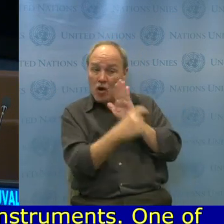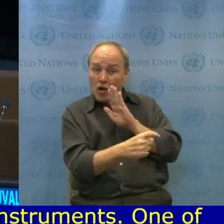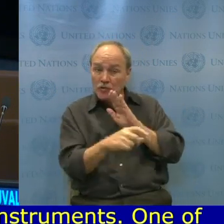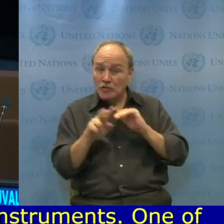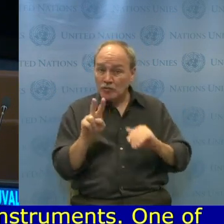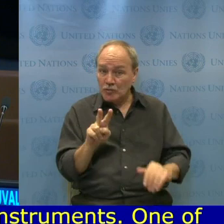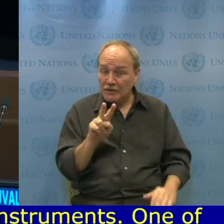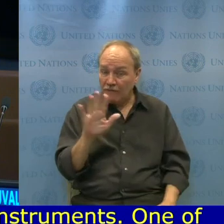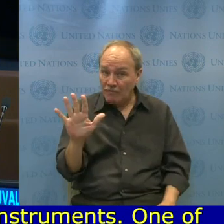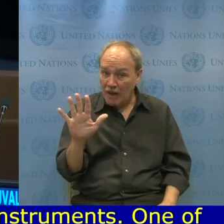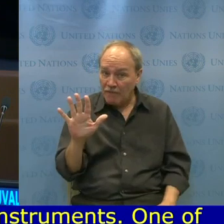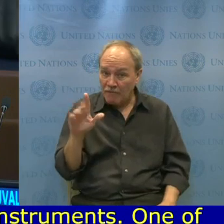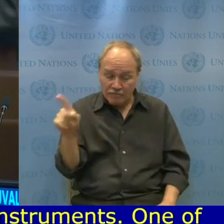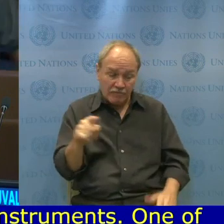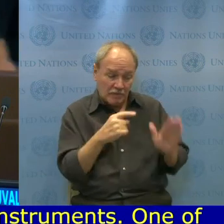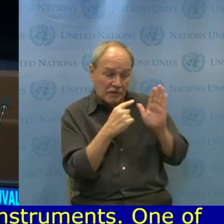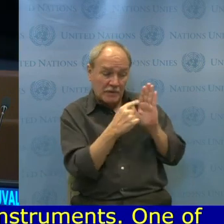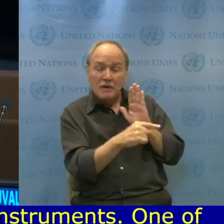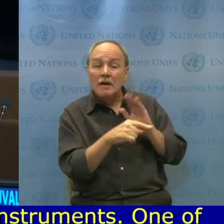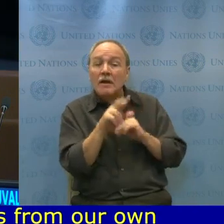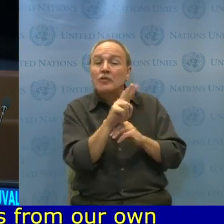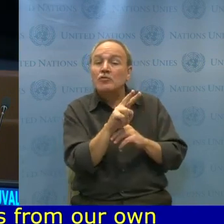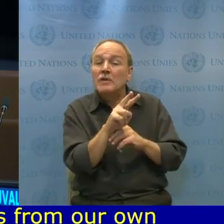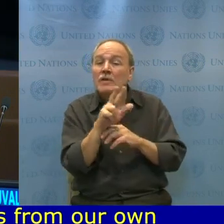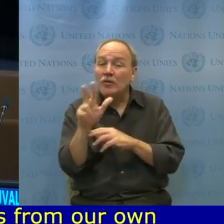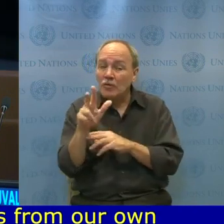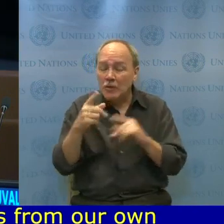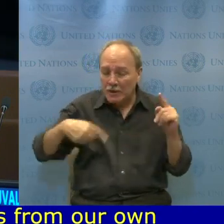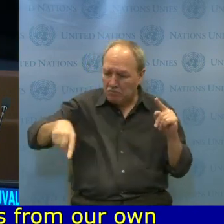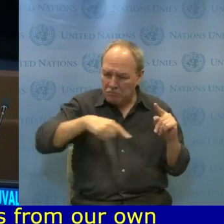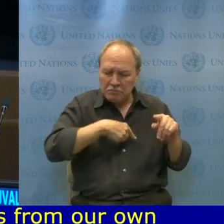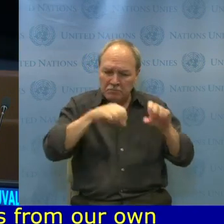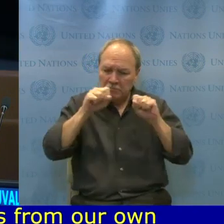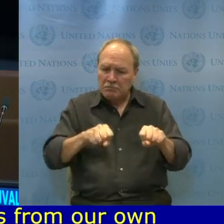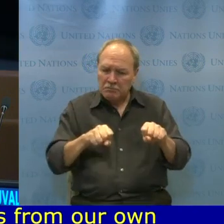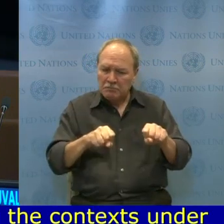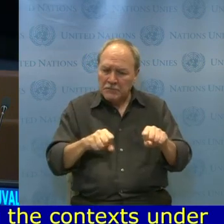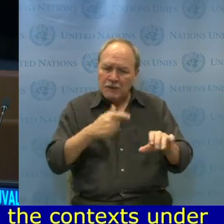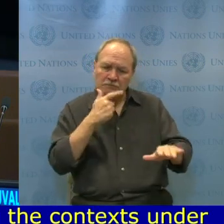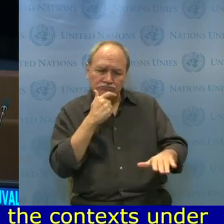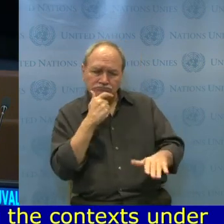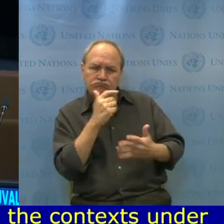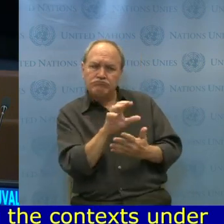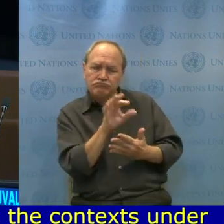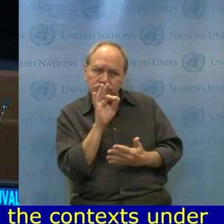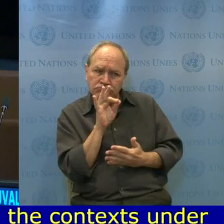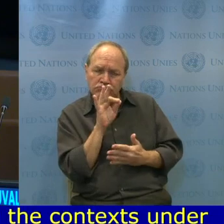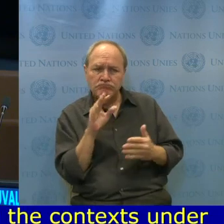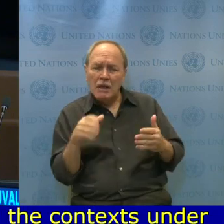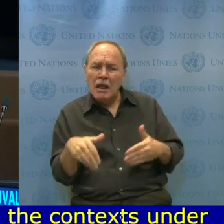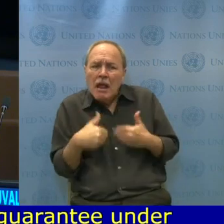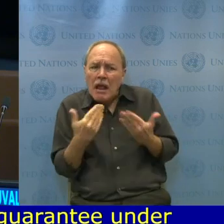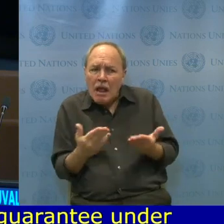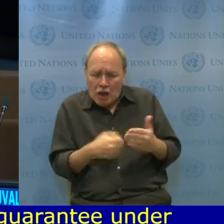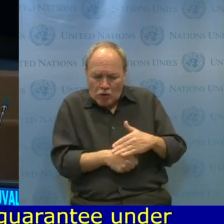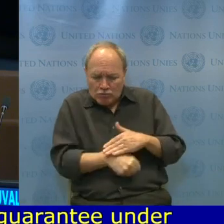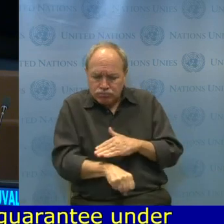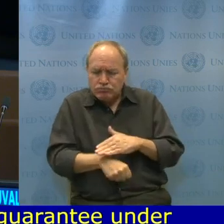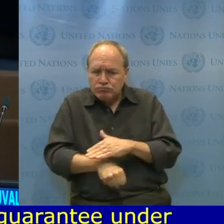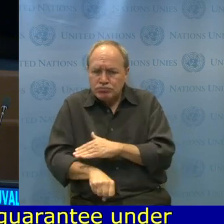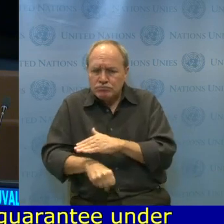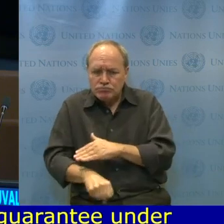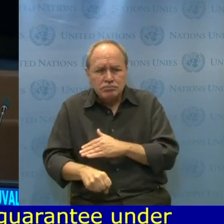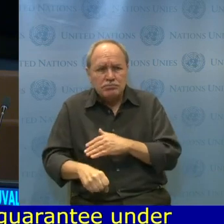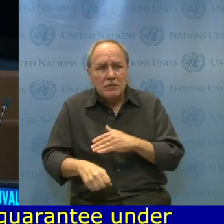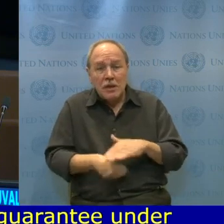supported by the guarantee under Article 23 that we can decide freely and responsibly the number and spacing of our children. As stated multiple times today,